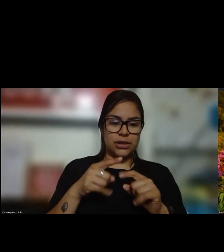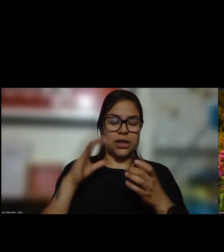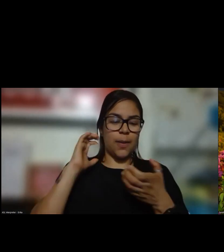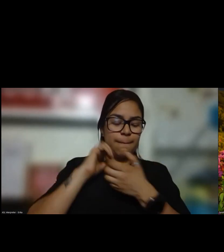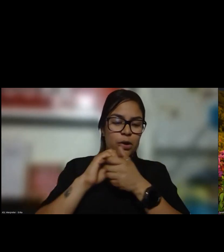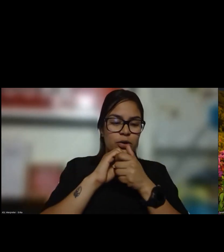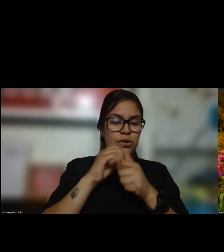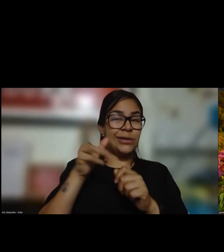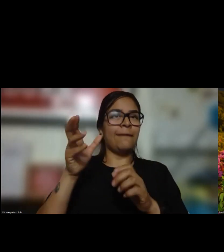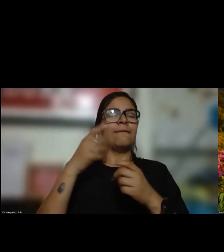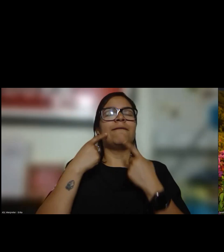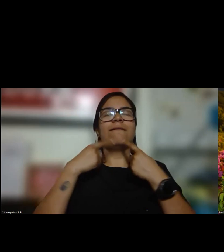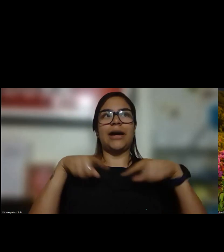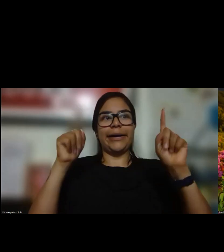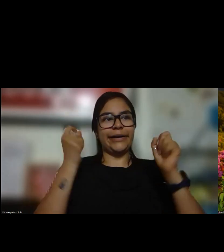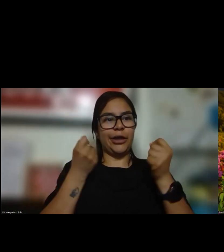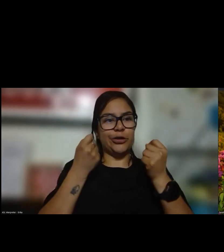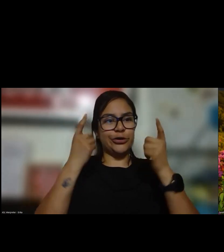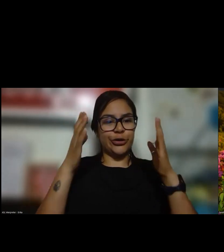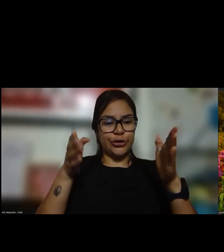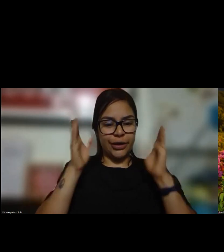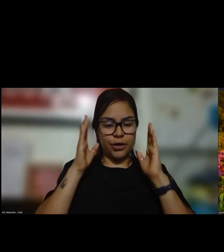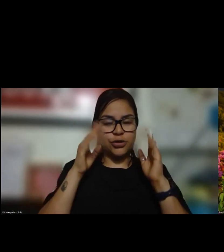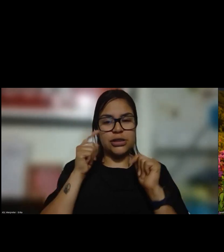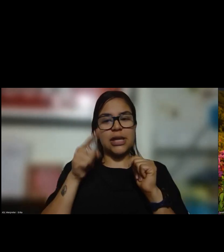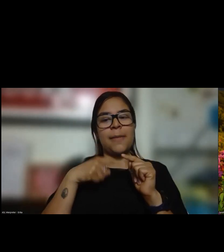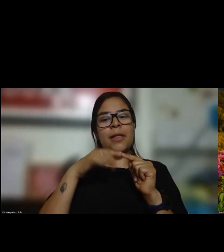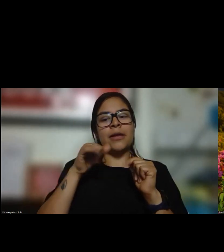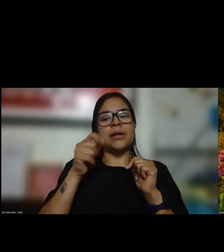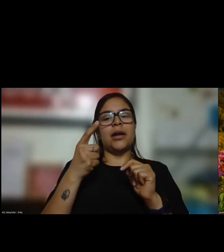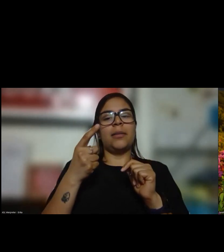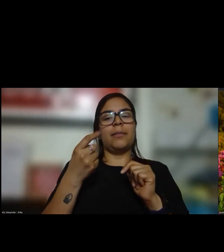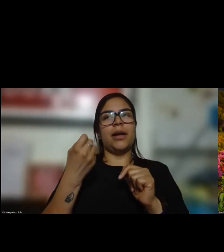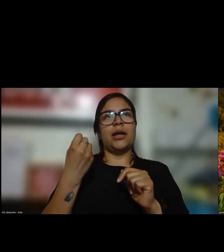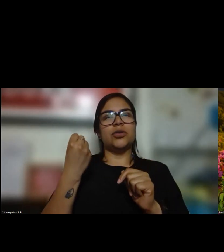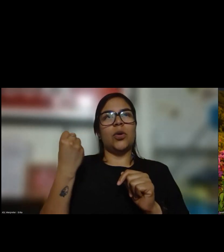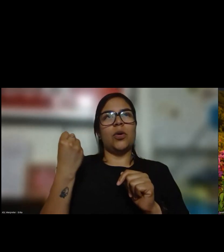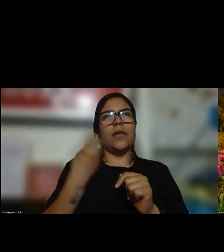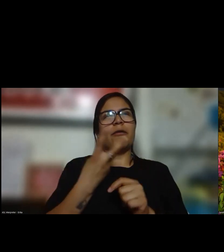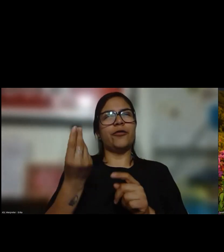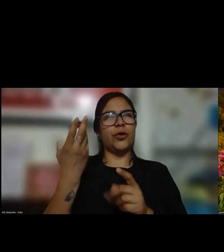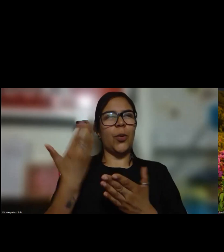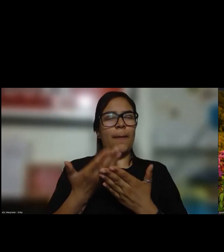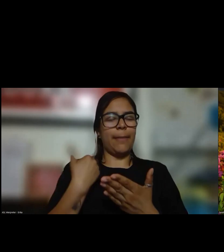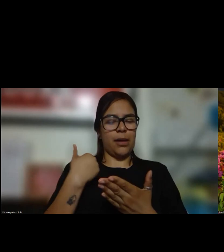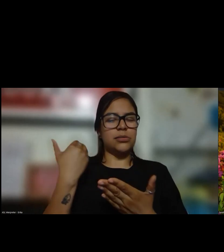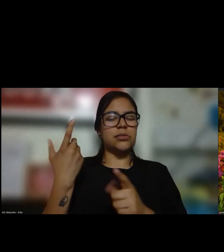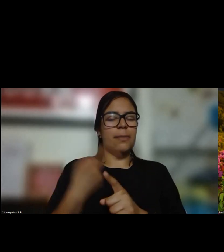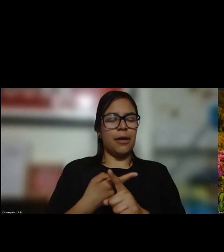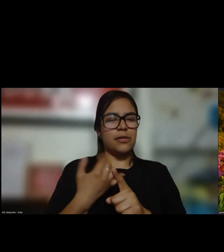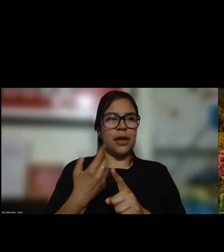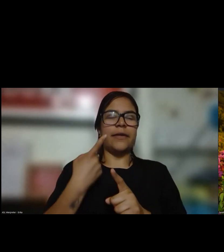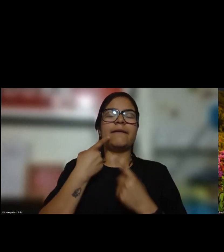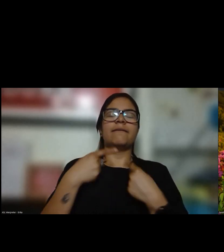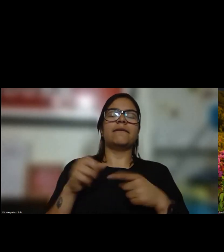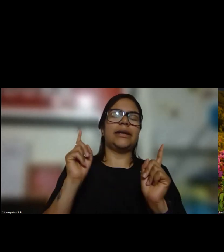state heard. And so we've made a concerted effort over the past several months through a multi-pronged strategy to address